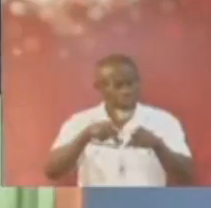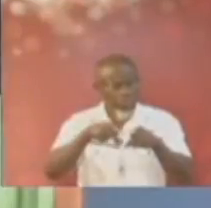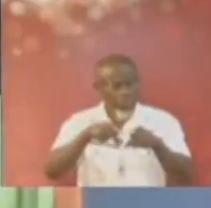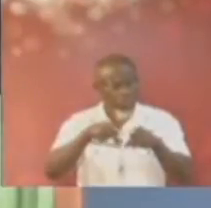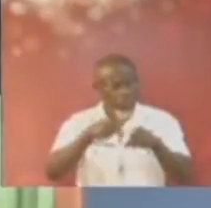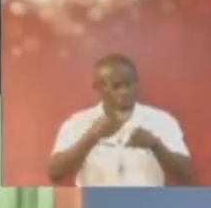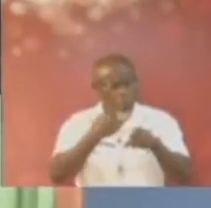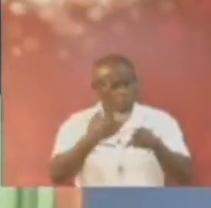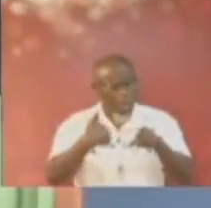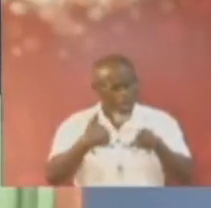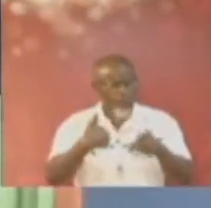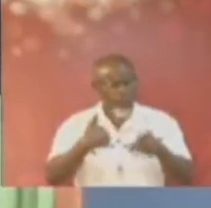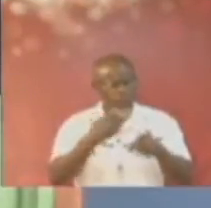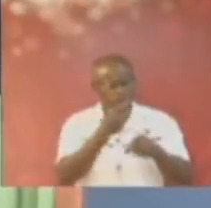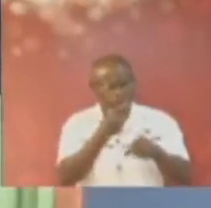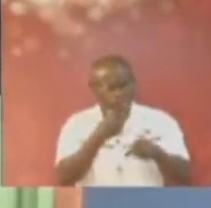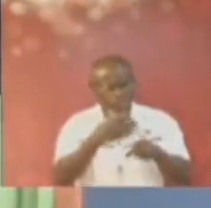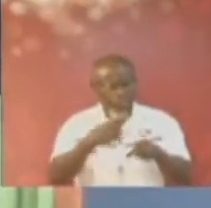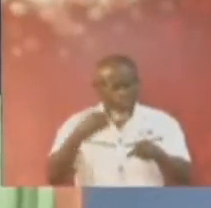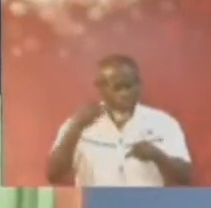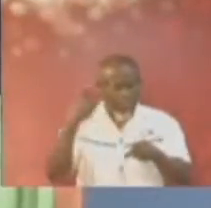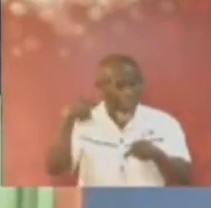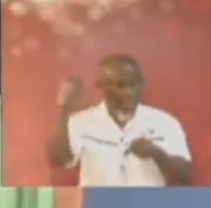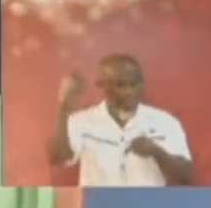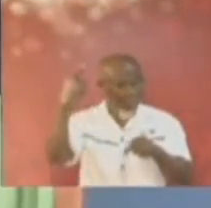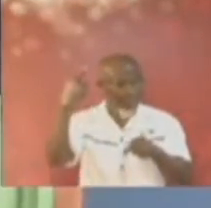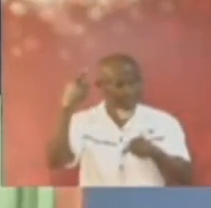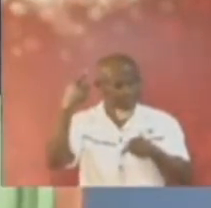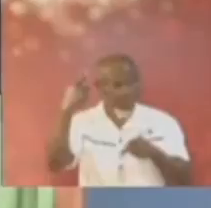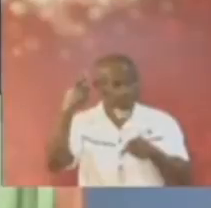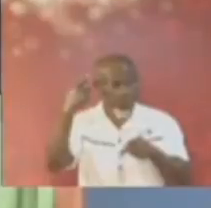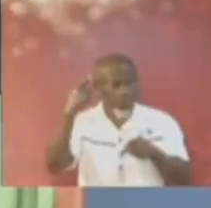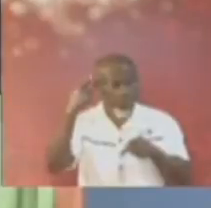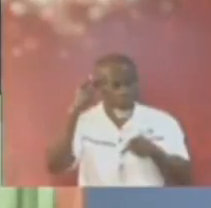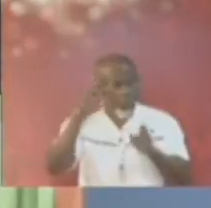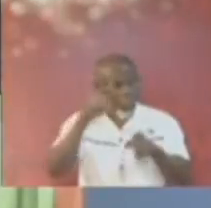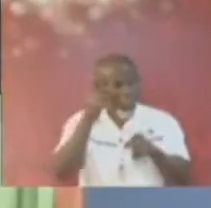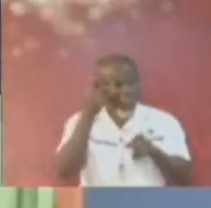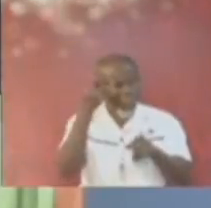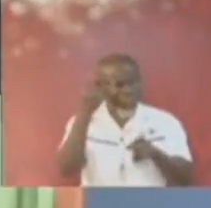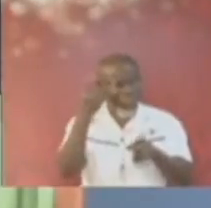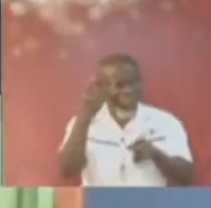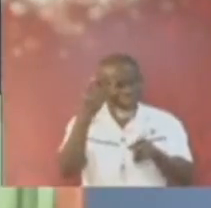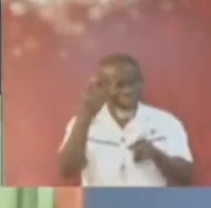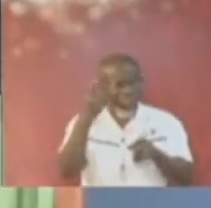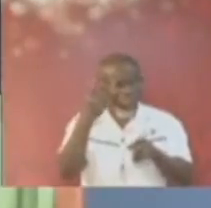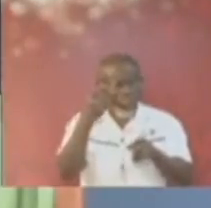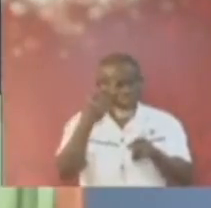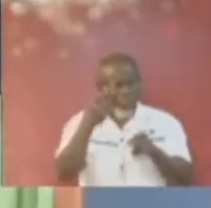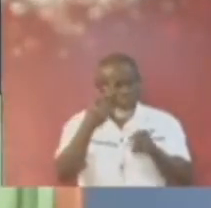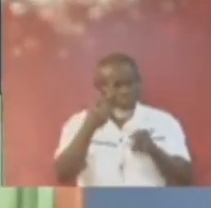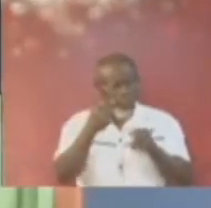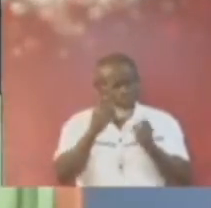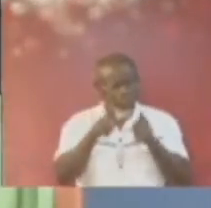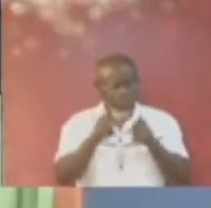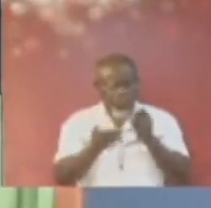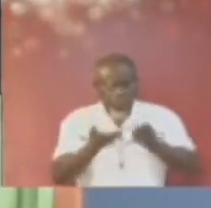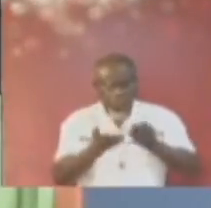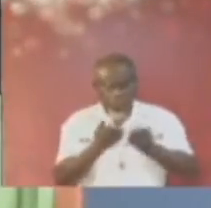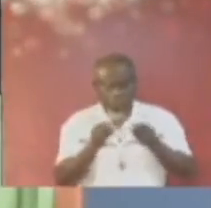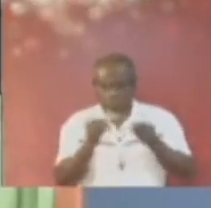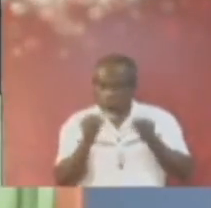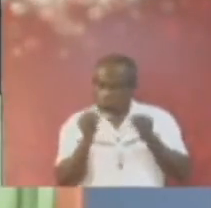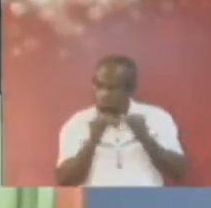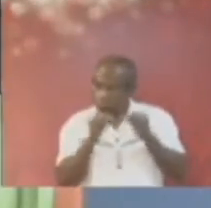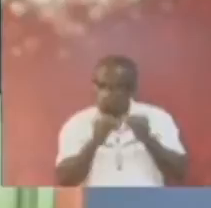and hypertension, so we can know just how much of the population is seriously at risk in that regard. And the